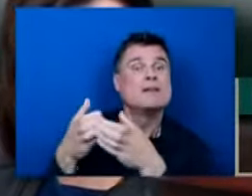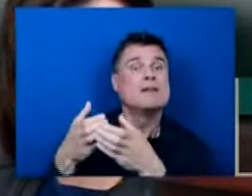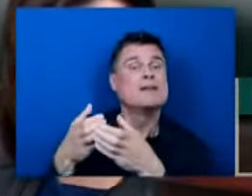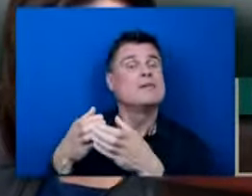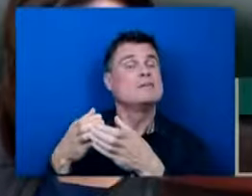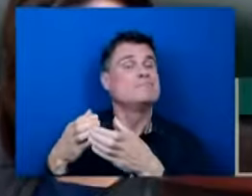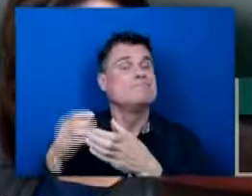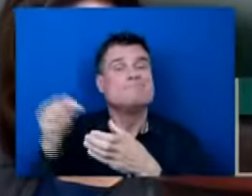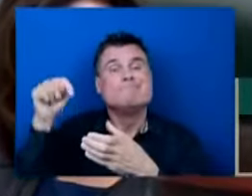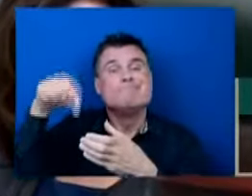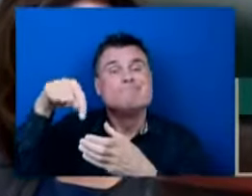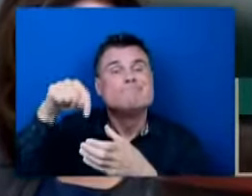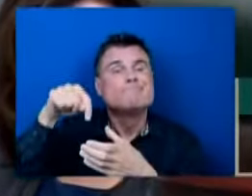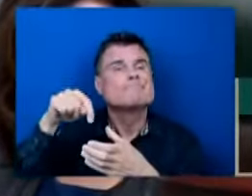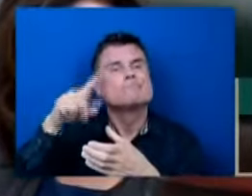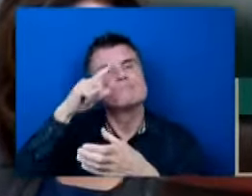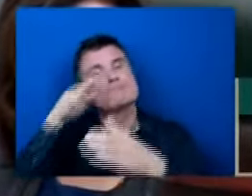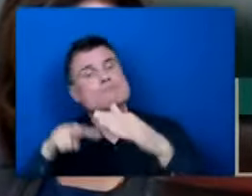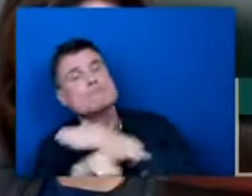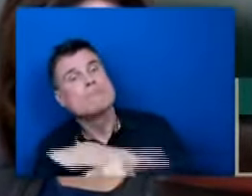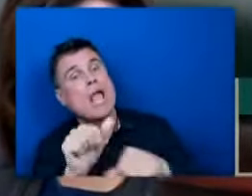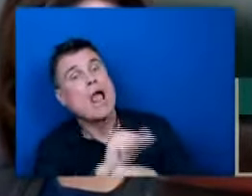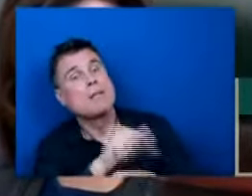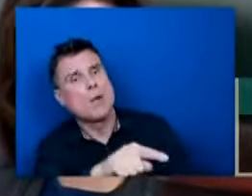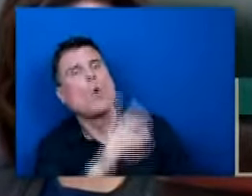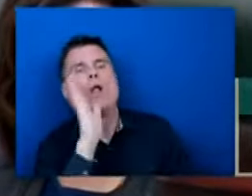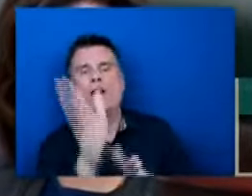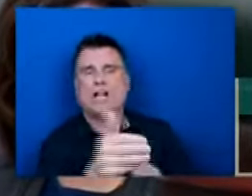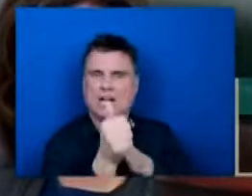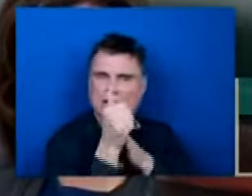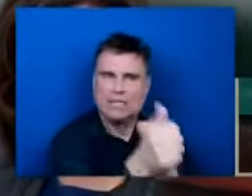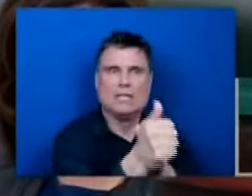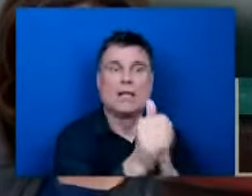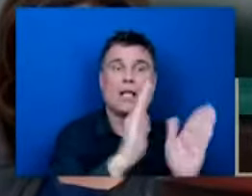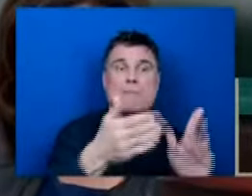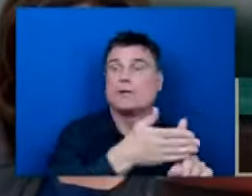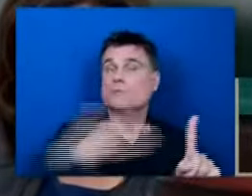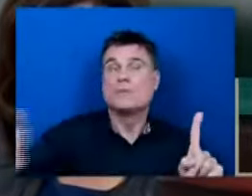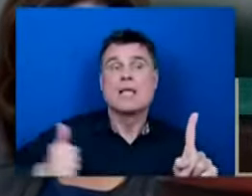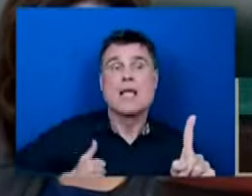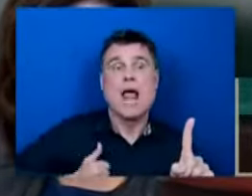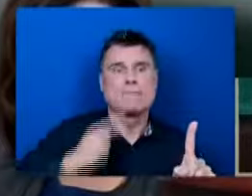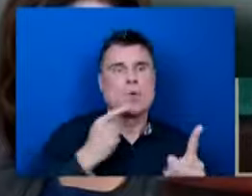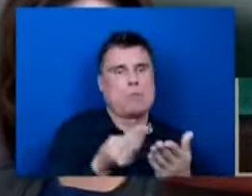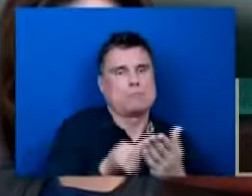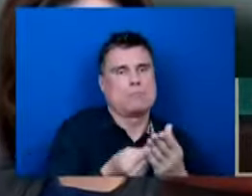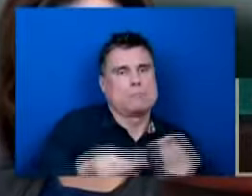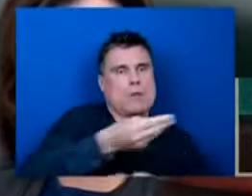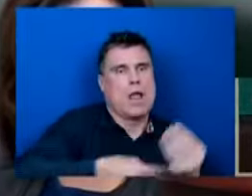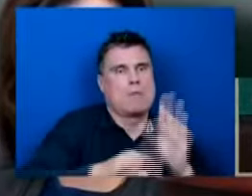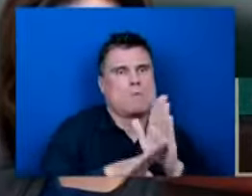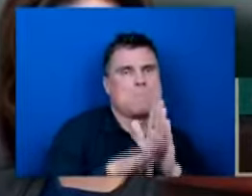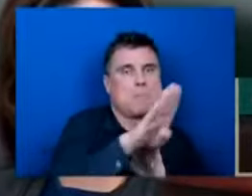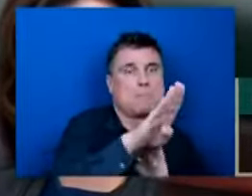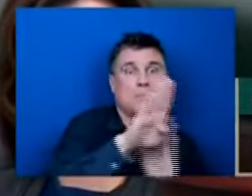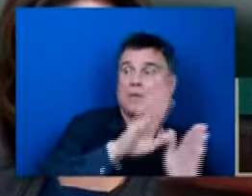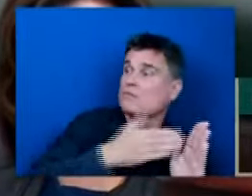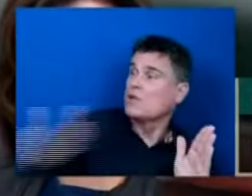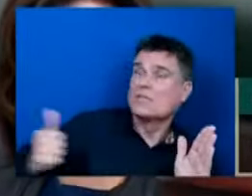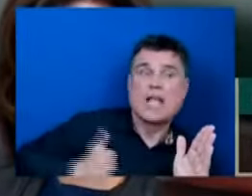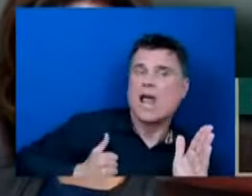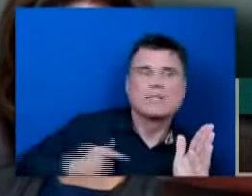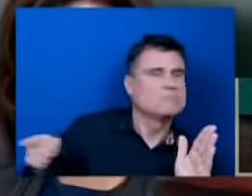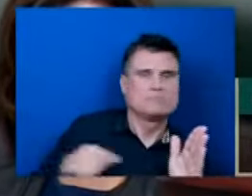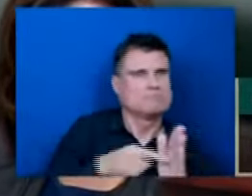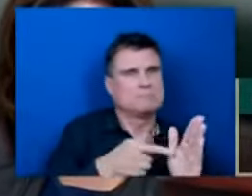2022. Last year, Alberta broke its venture capital record for the third year in a row. Billions of dollars of private investment